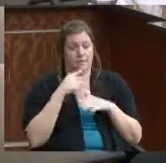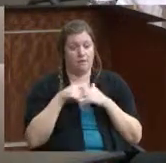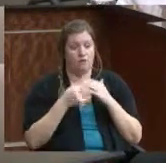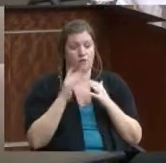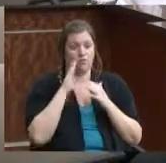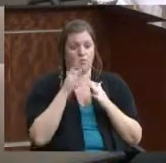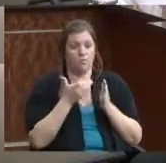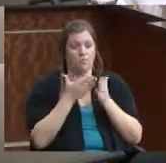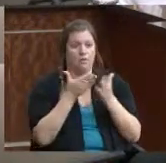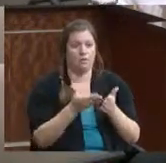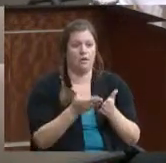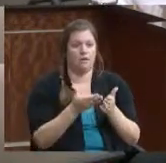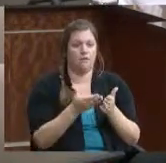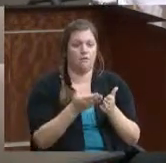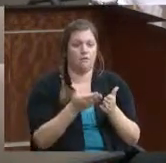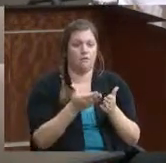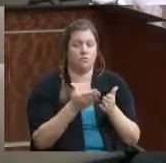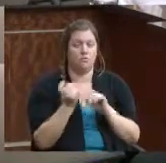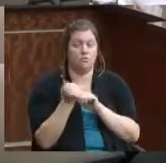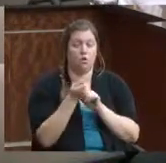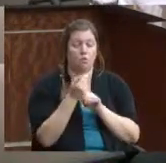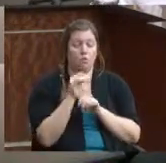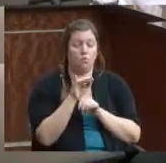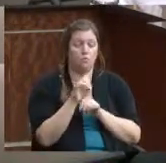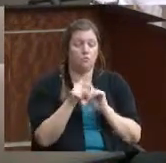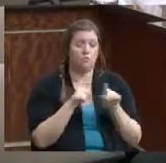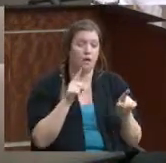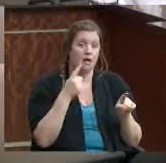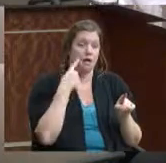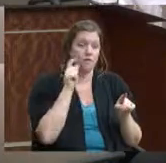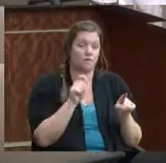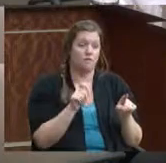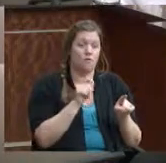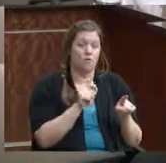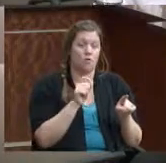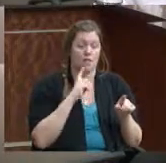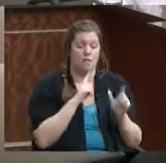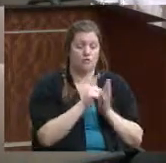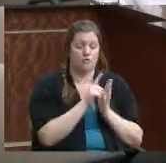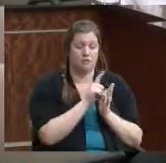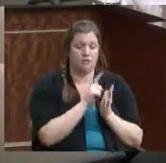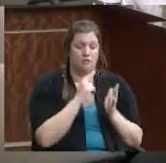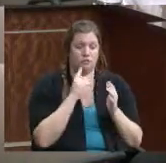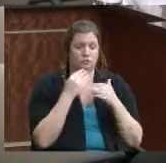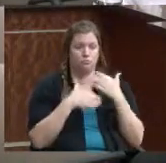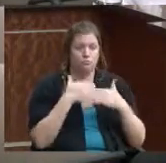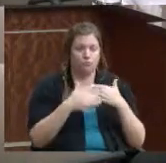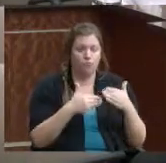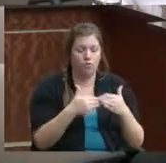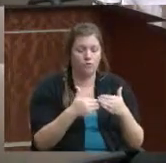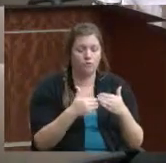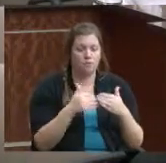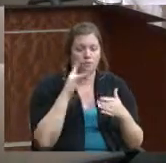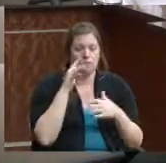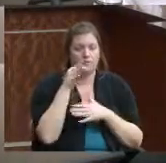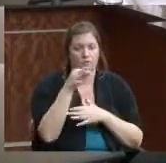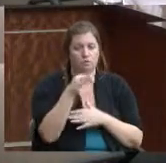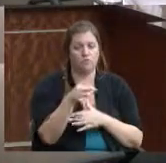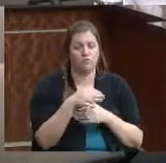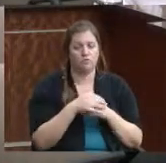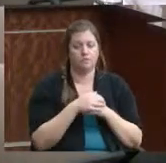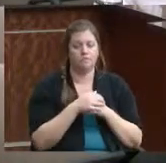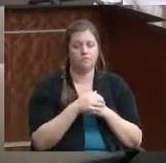will provide to the golf course, but for this legislation and the ability to move forward, the future viability